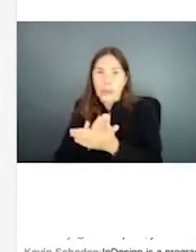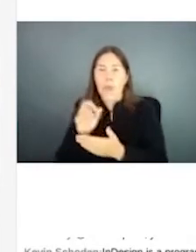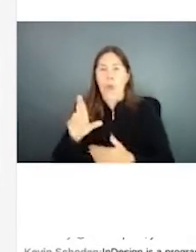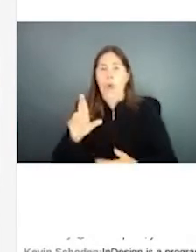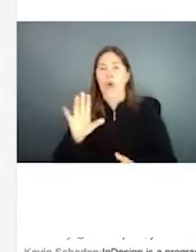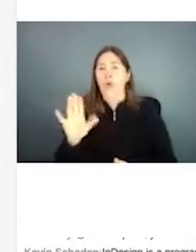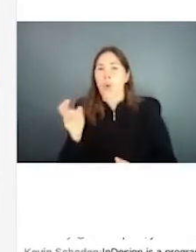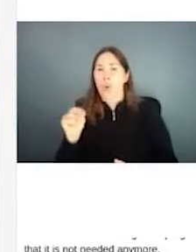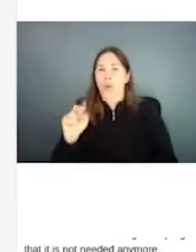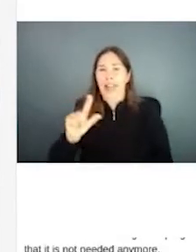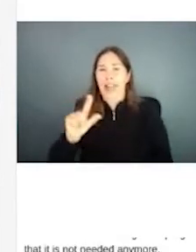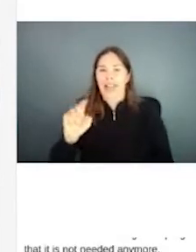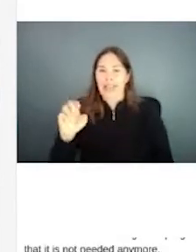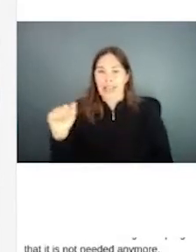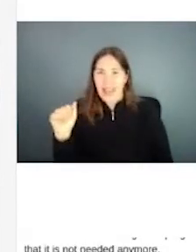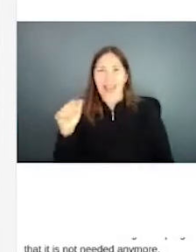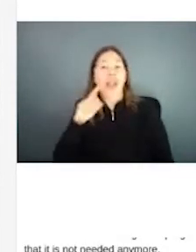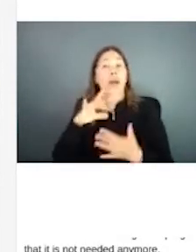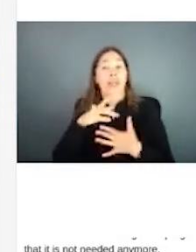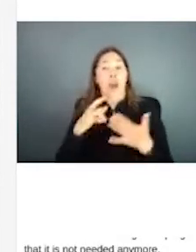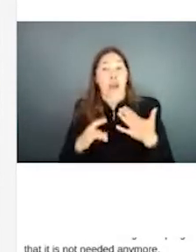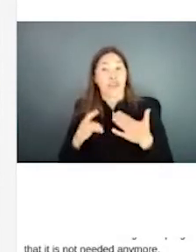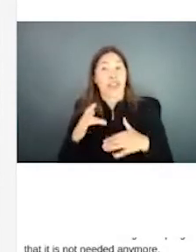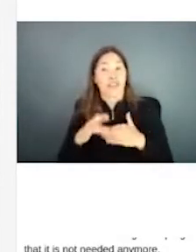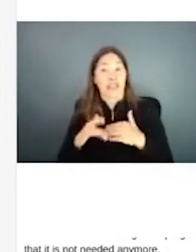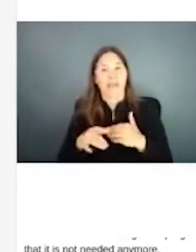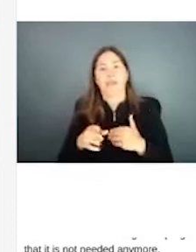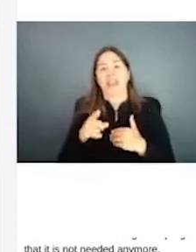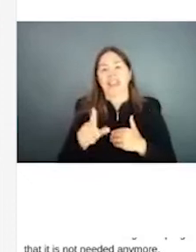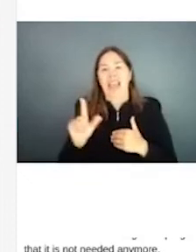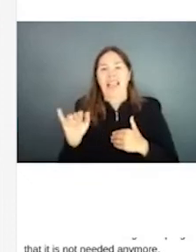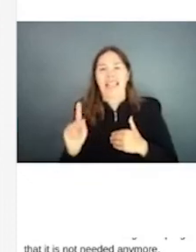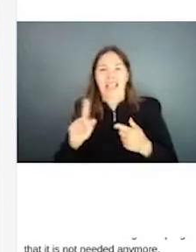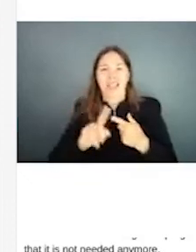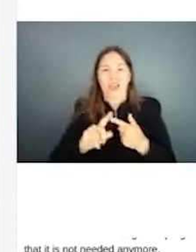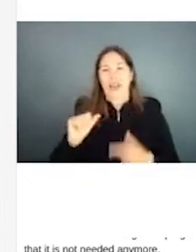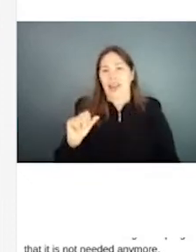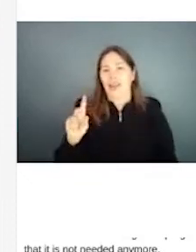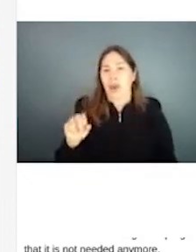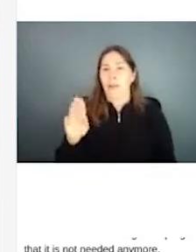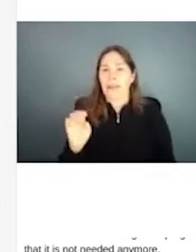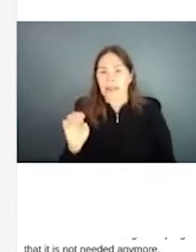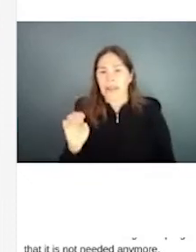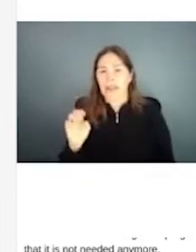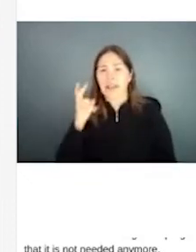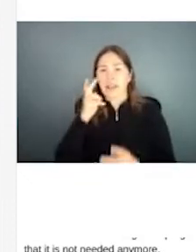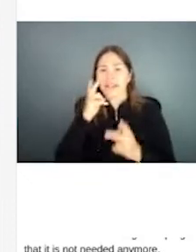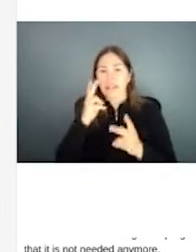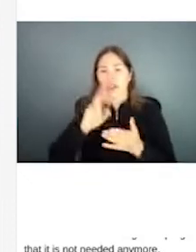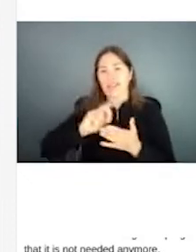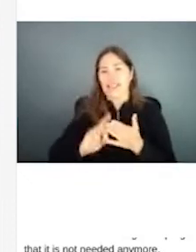LEA. But the options that are available, here's the link out to the Adobe Visual